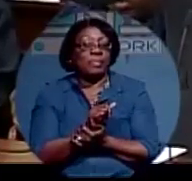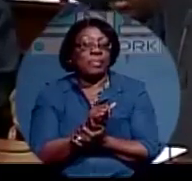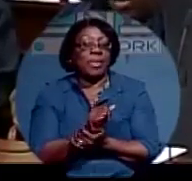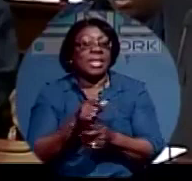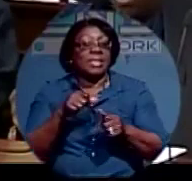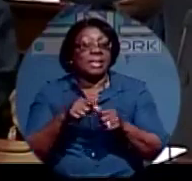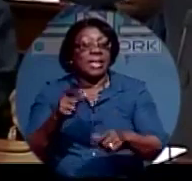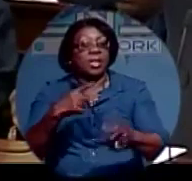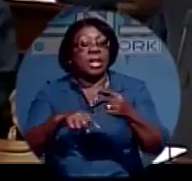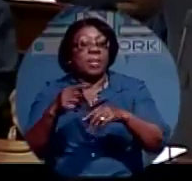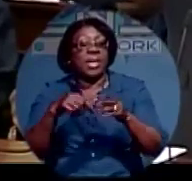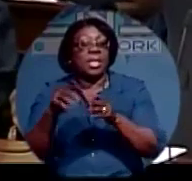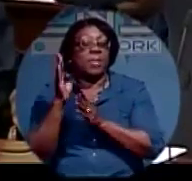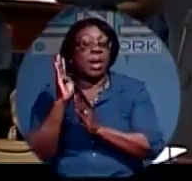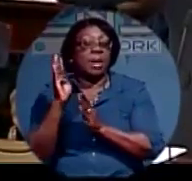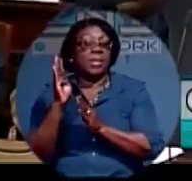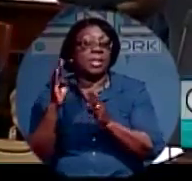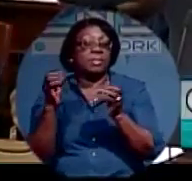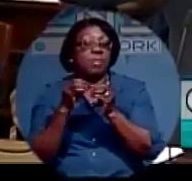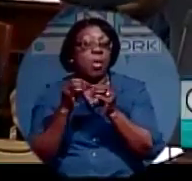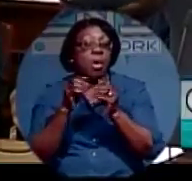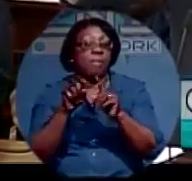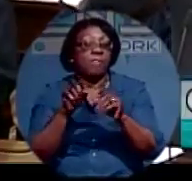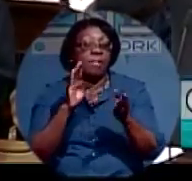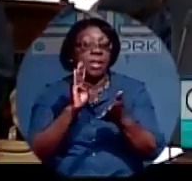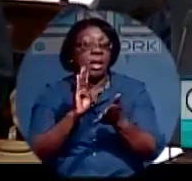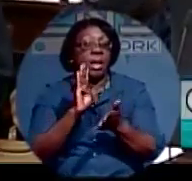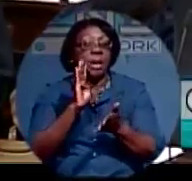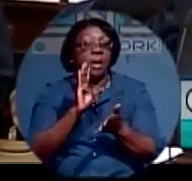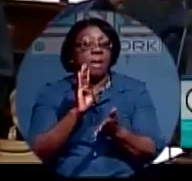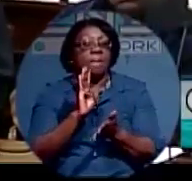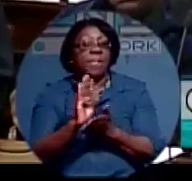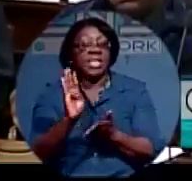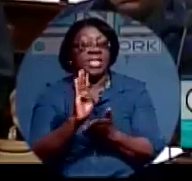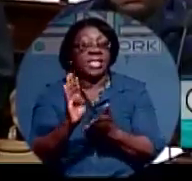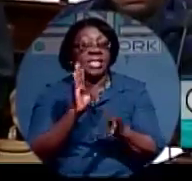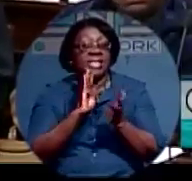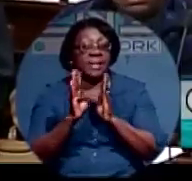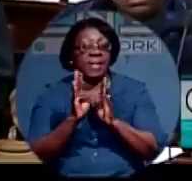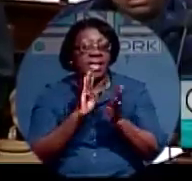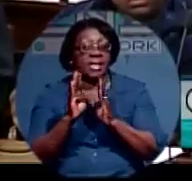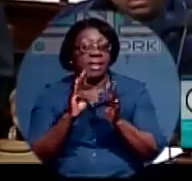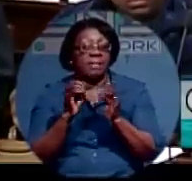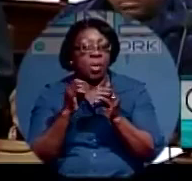Well, still to come in the Bahamas tonight, more from the budget debate, including more